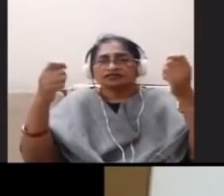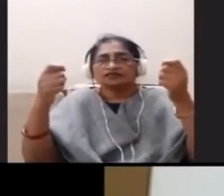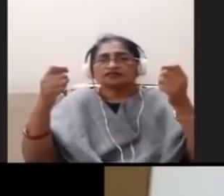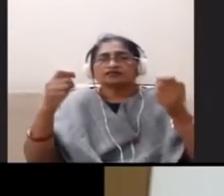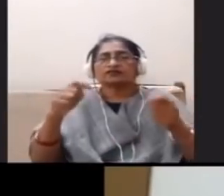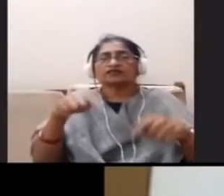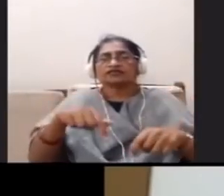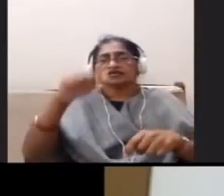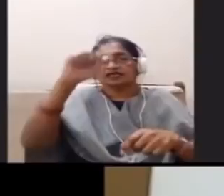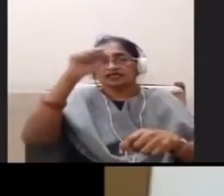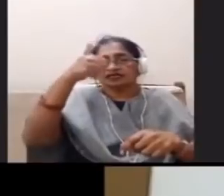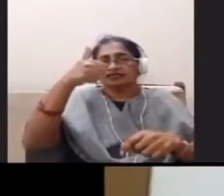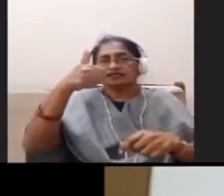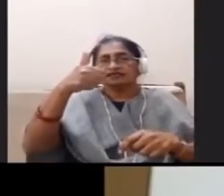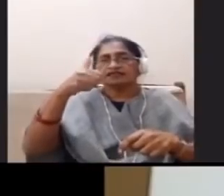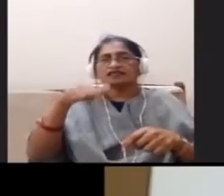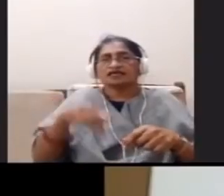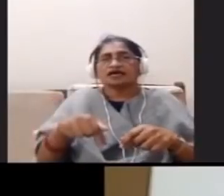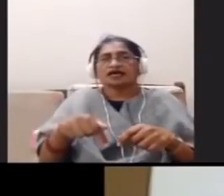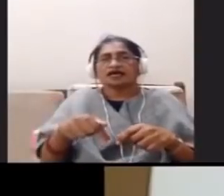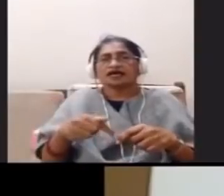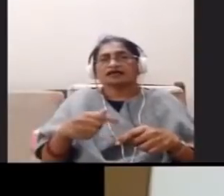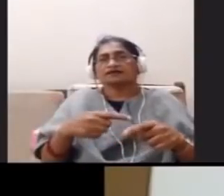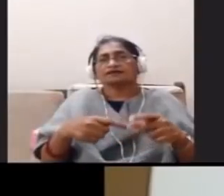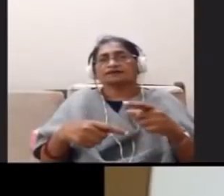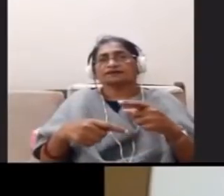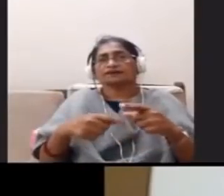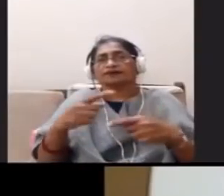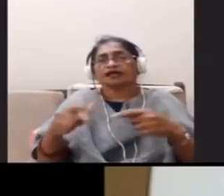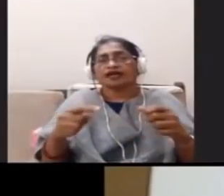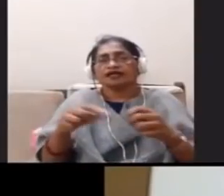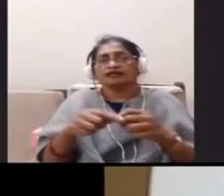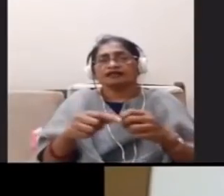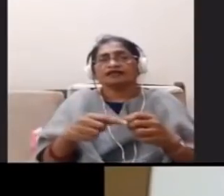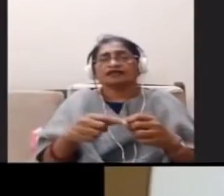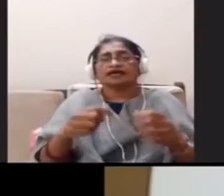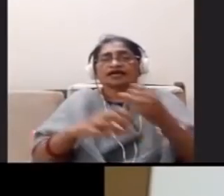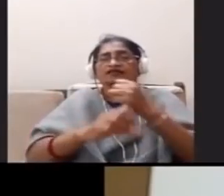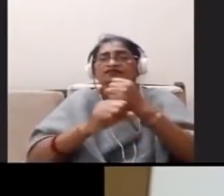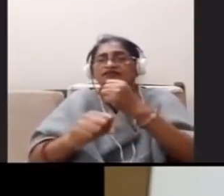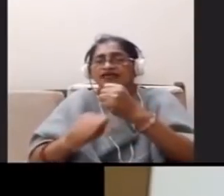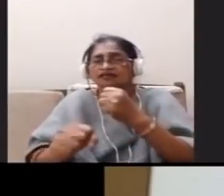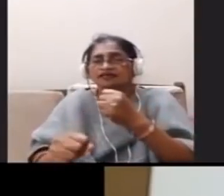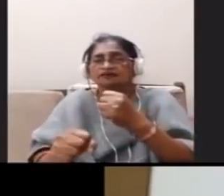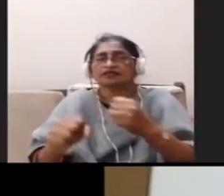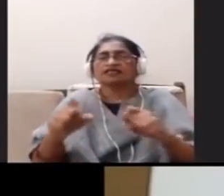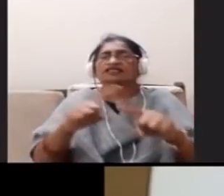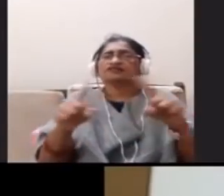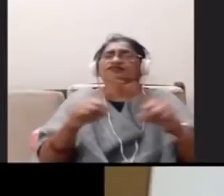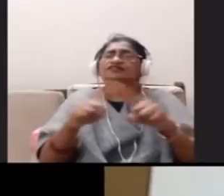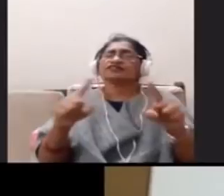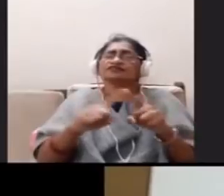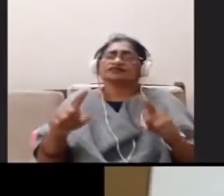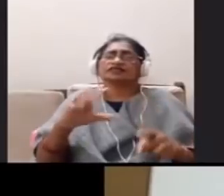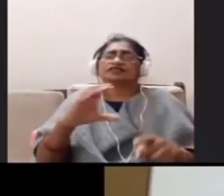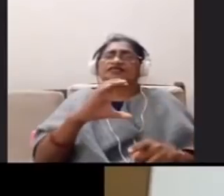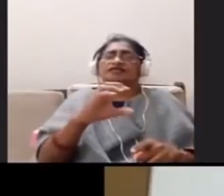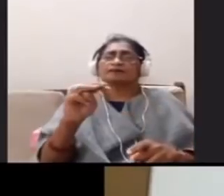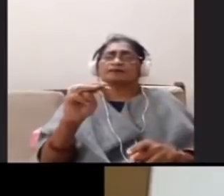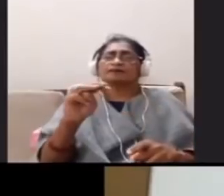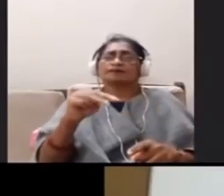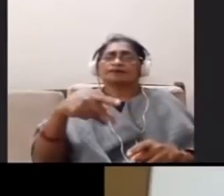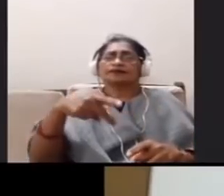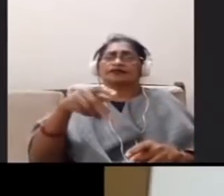top advertising films, Ogilvy & Mather, and advertising and sales promotion company for nearly 10 years, he is now a